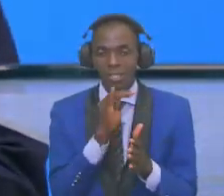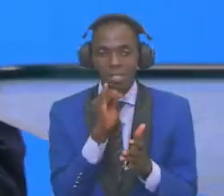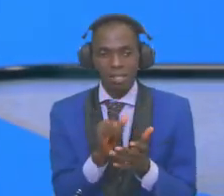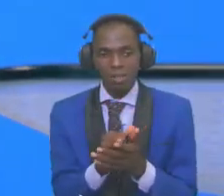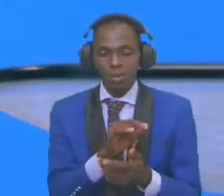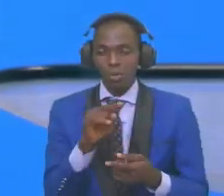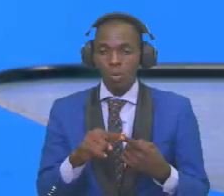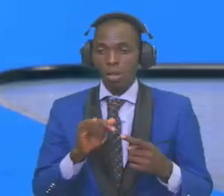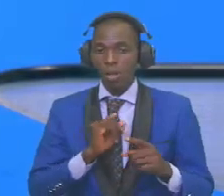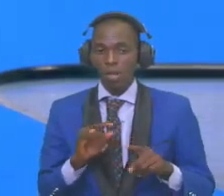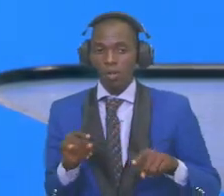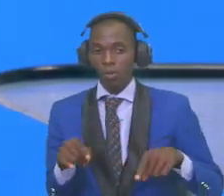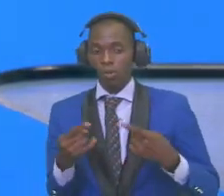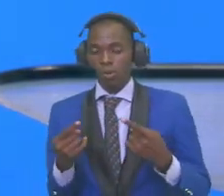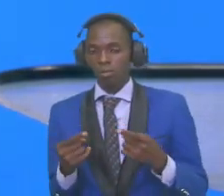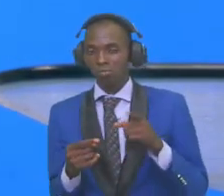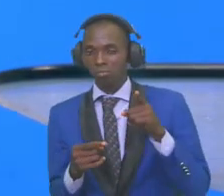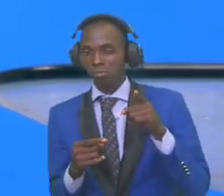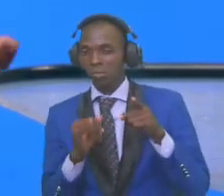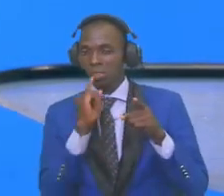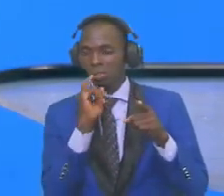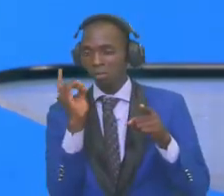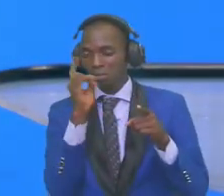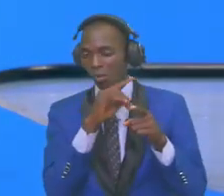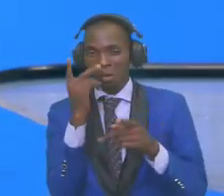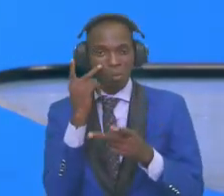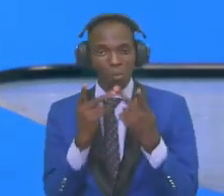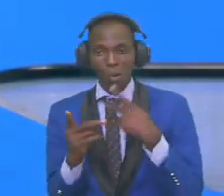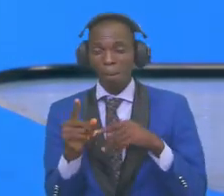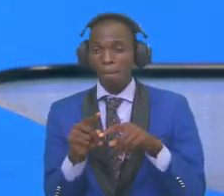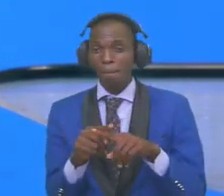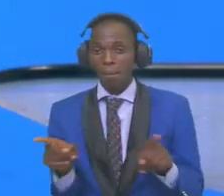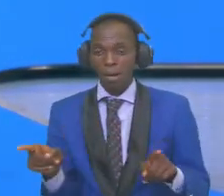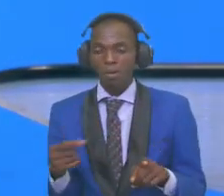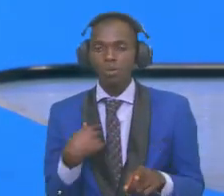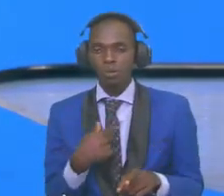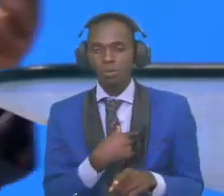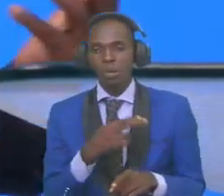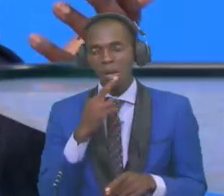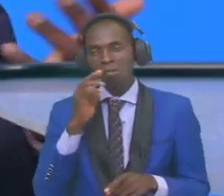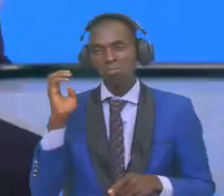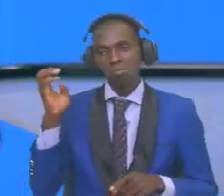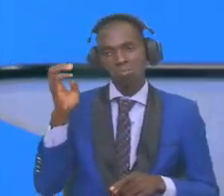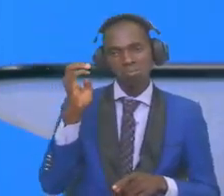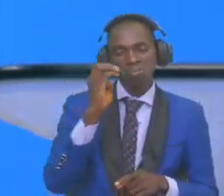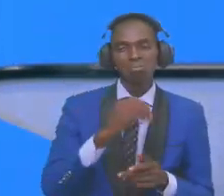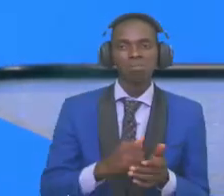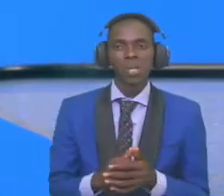that man is a false prophet, but we're evangelizing and we need to